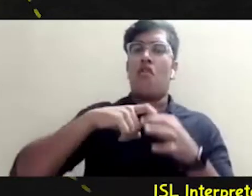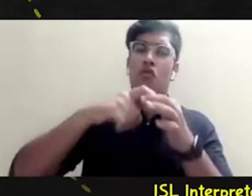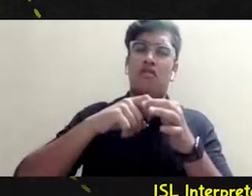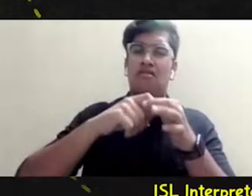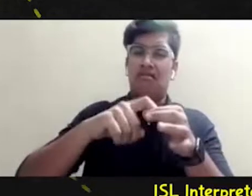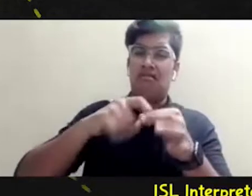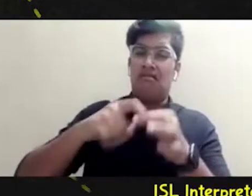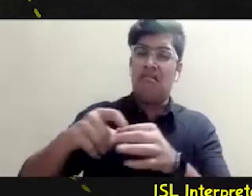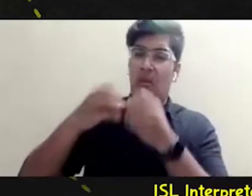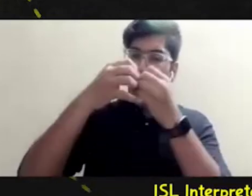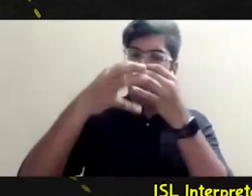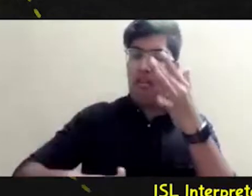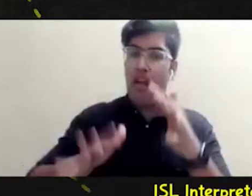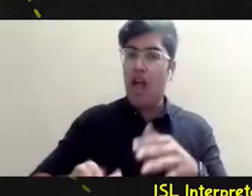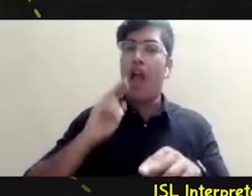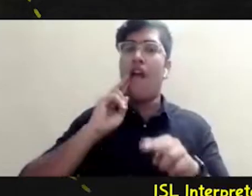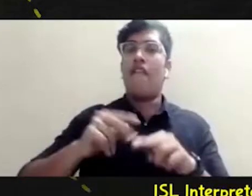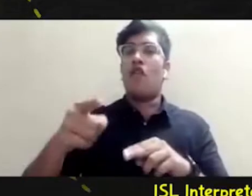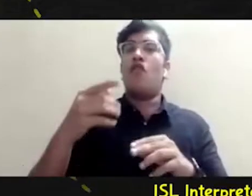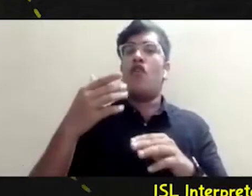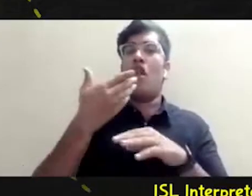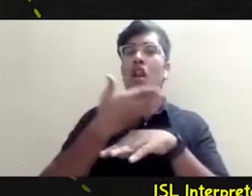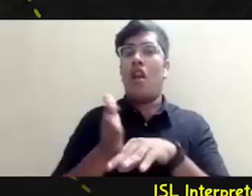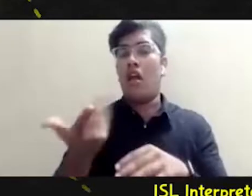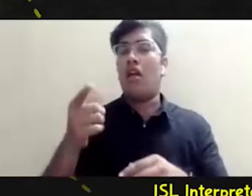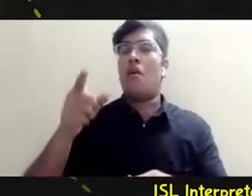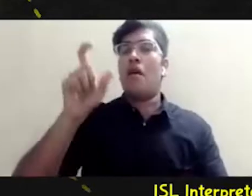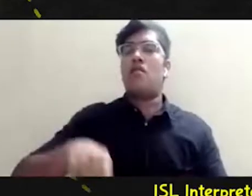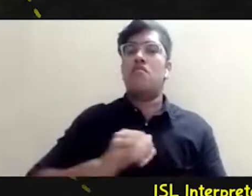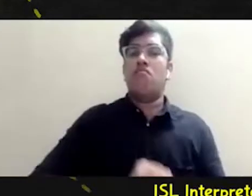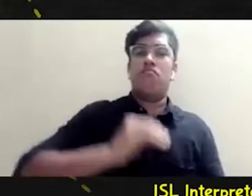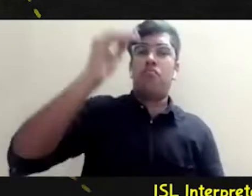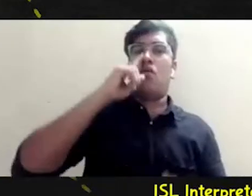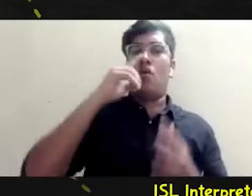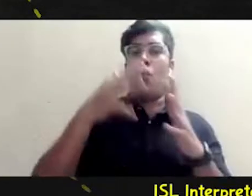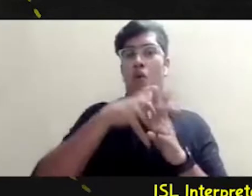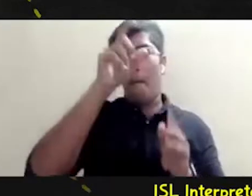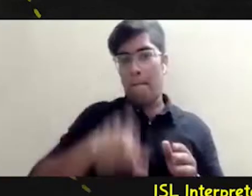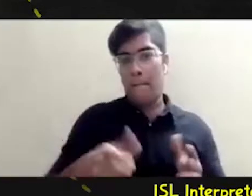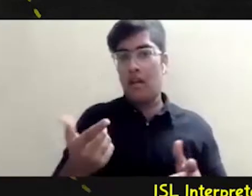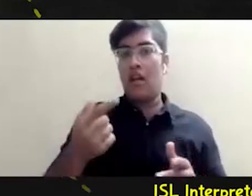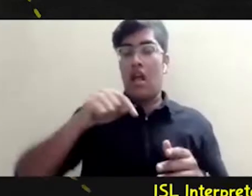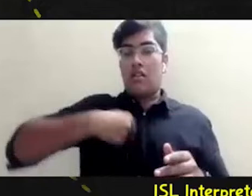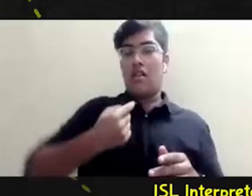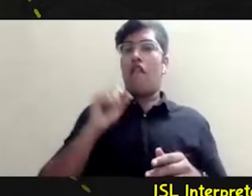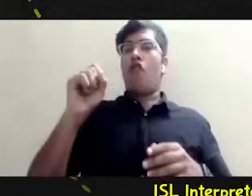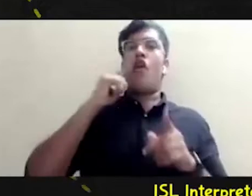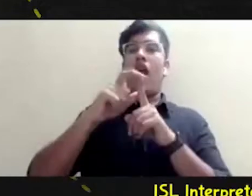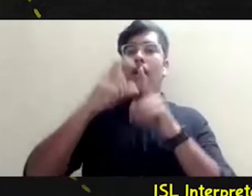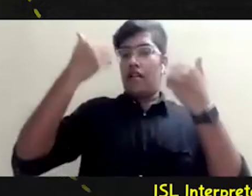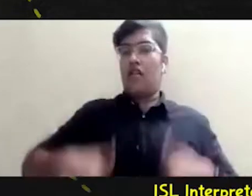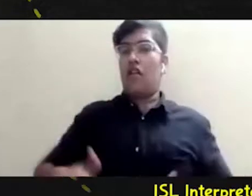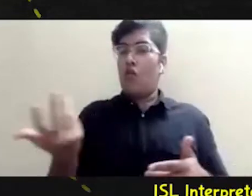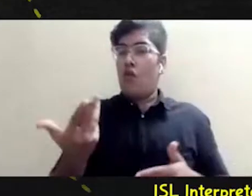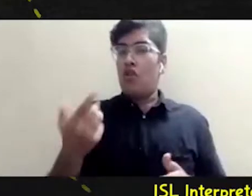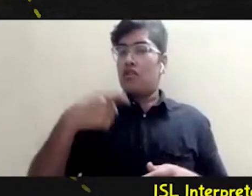at you, especially if you were socially raised as a girl or woman, independent of how you self-identify your gender. Same thing happens